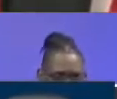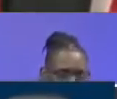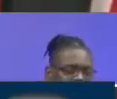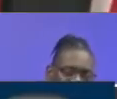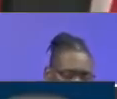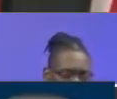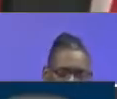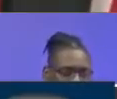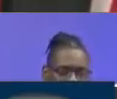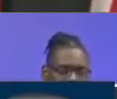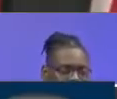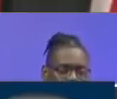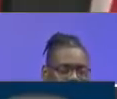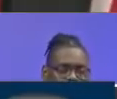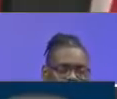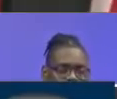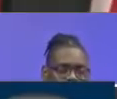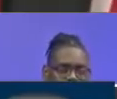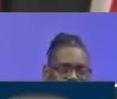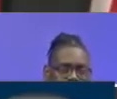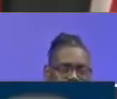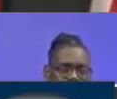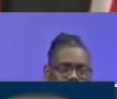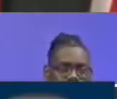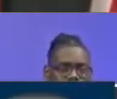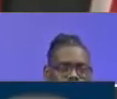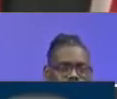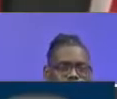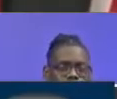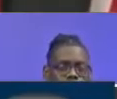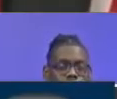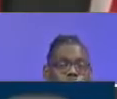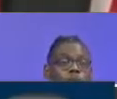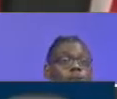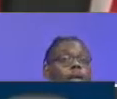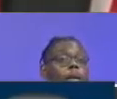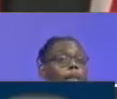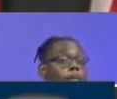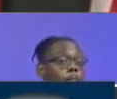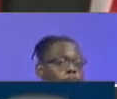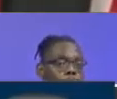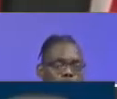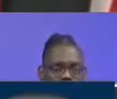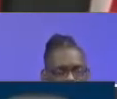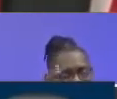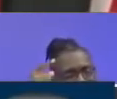raise as a consideration that these things are happening.